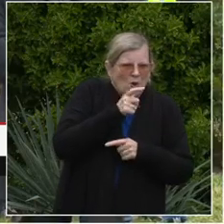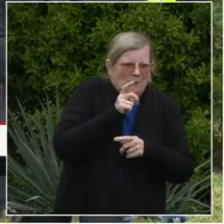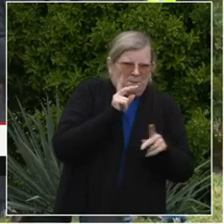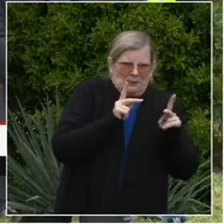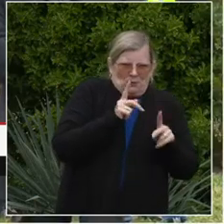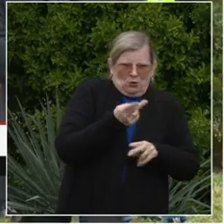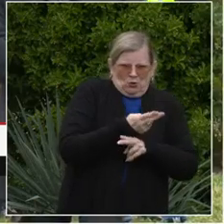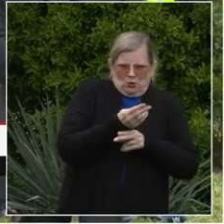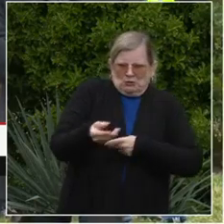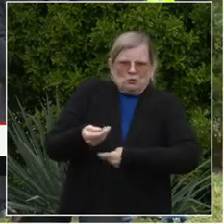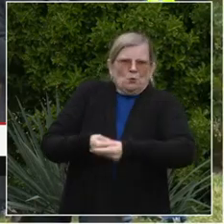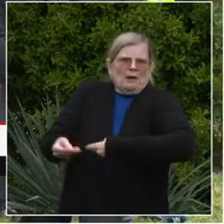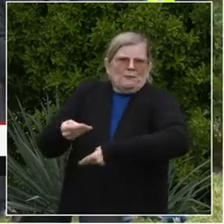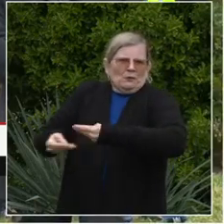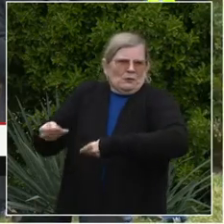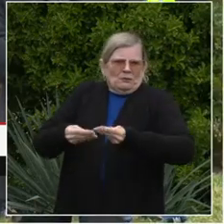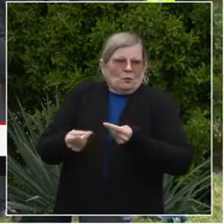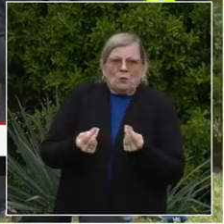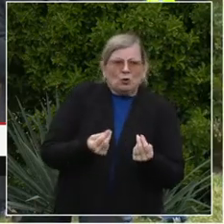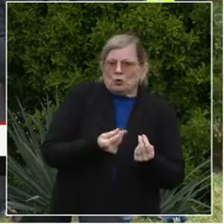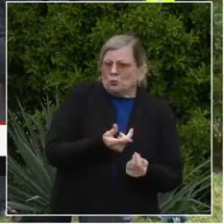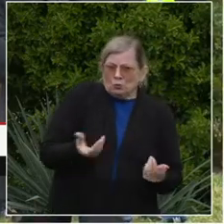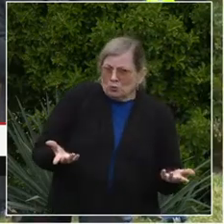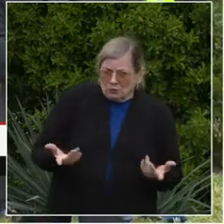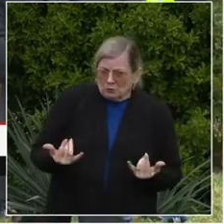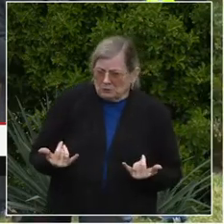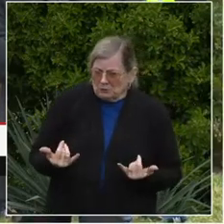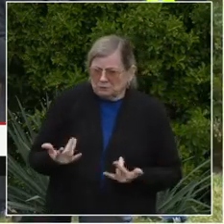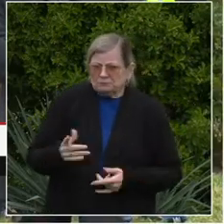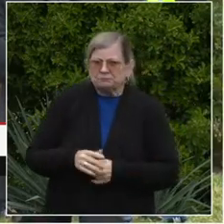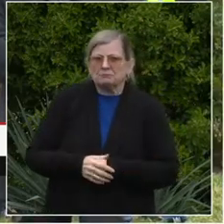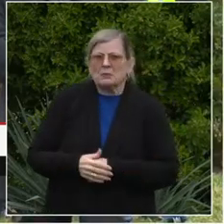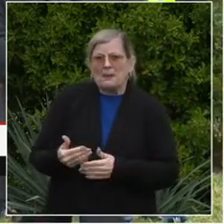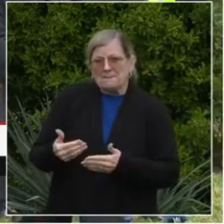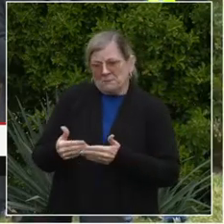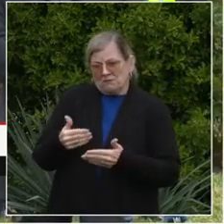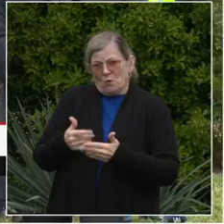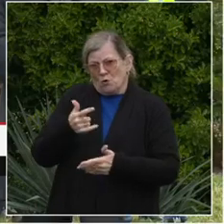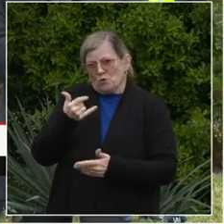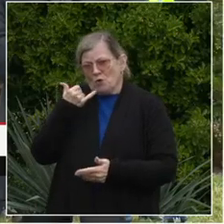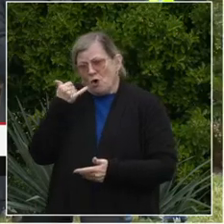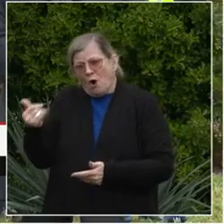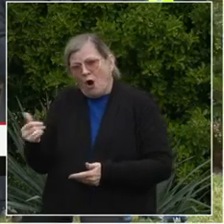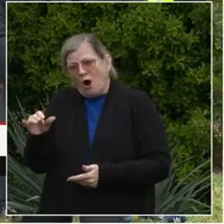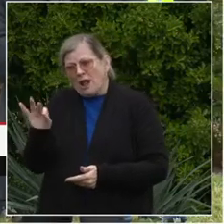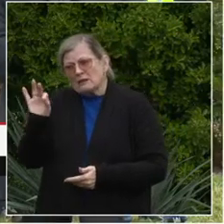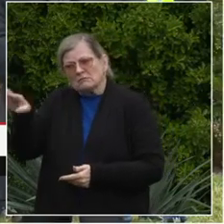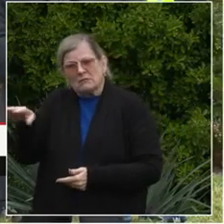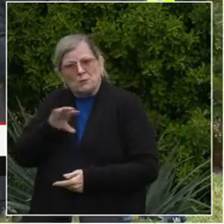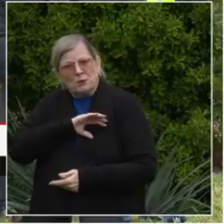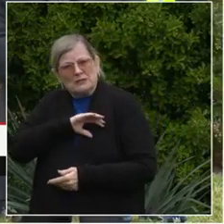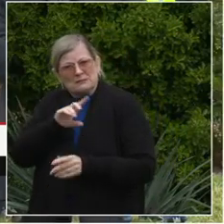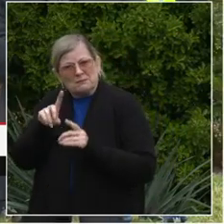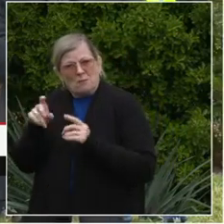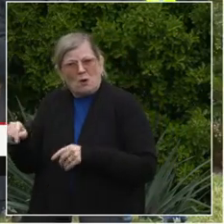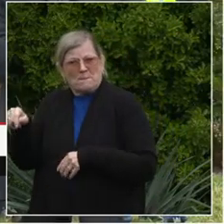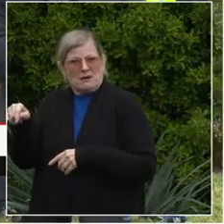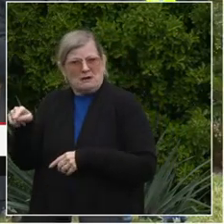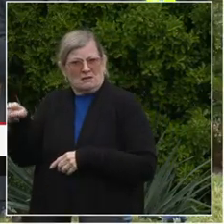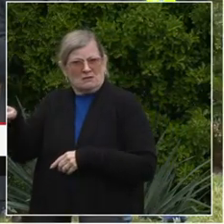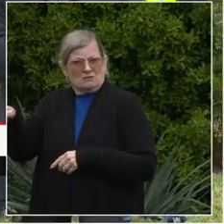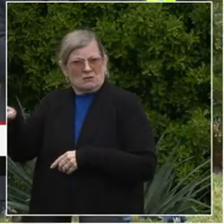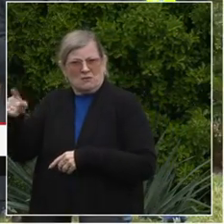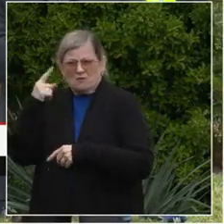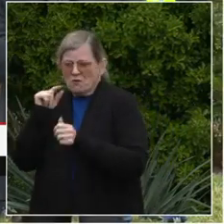So what does that mean? Before, if you call in a tip to the police department for the arrest